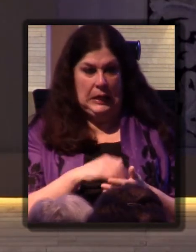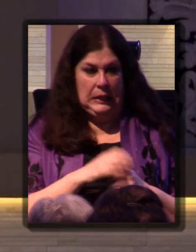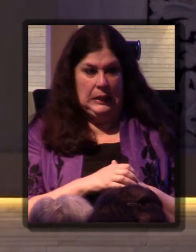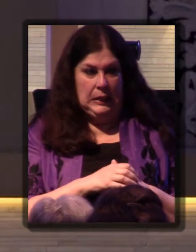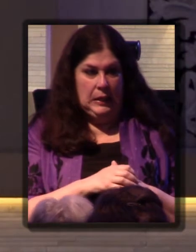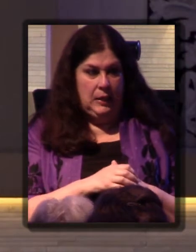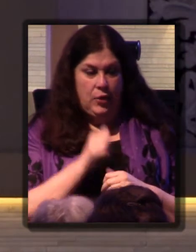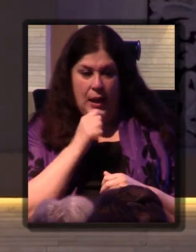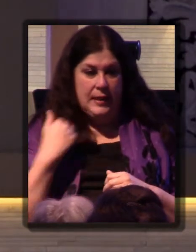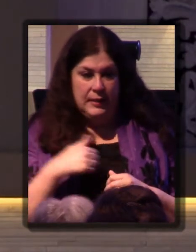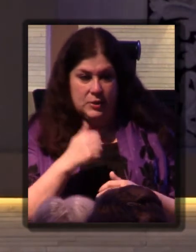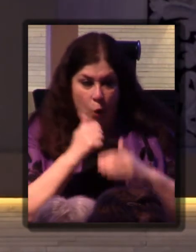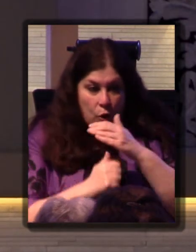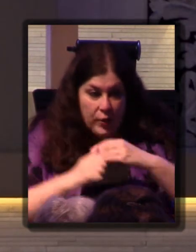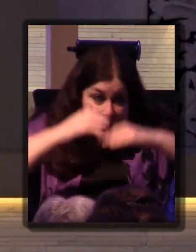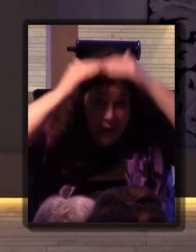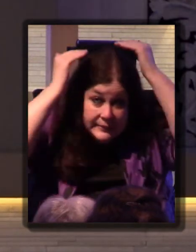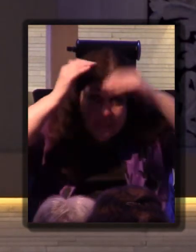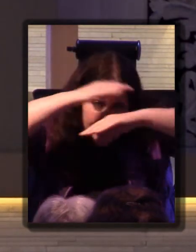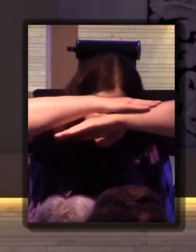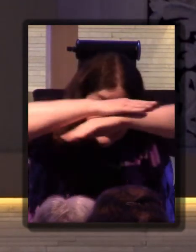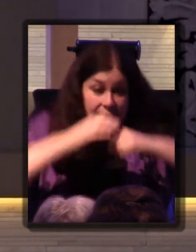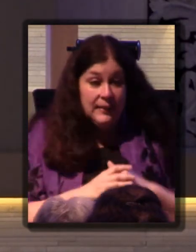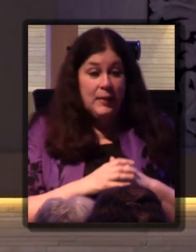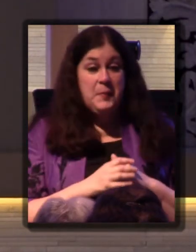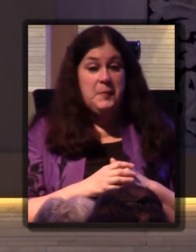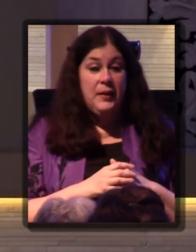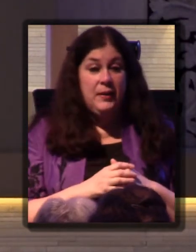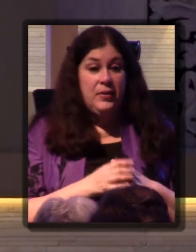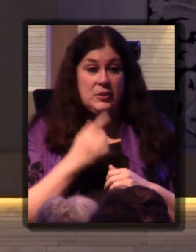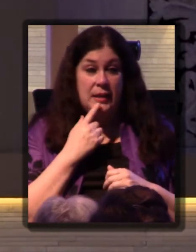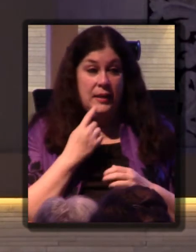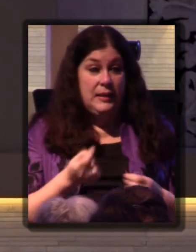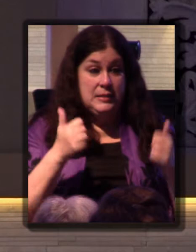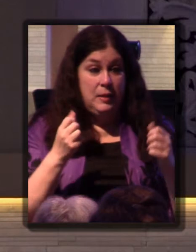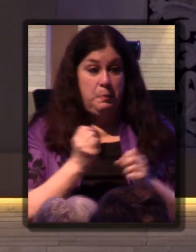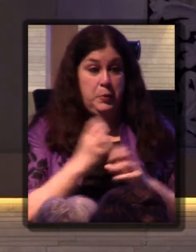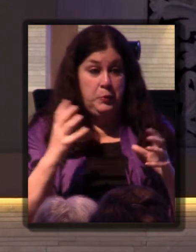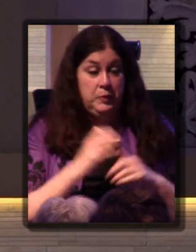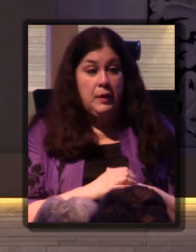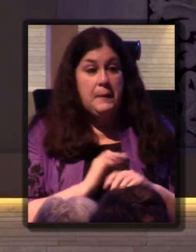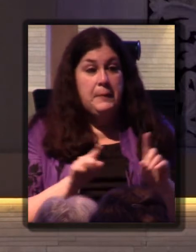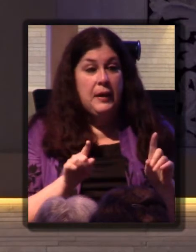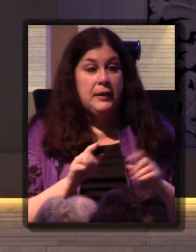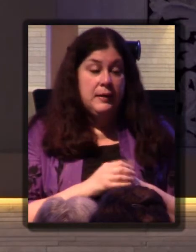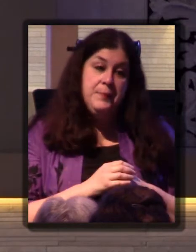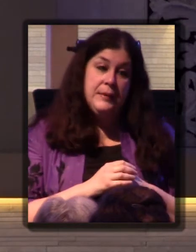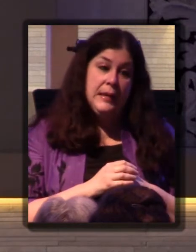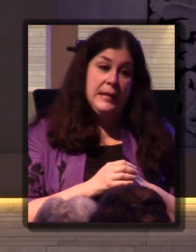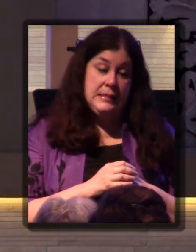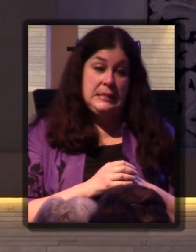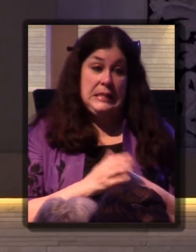all over again, you know, and they're no longer telling us to crawl under the desk, are they? Because they know it's like instant vaporization. But it's easy to